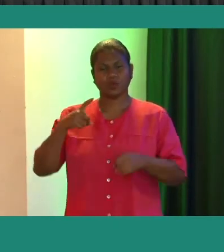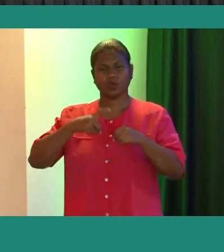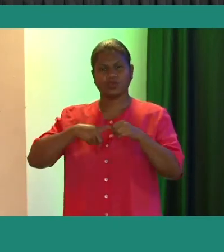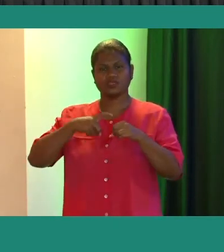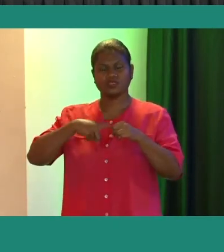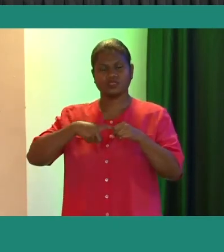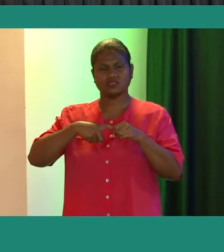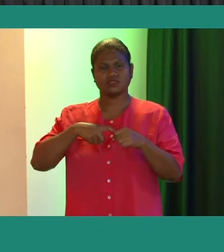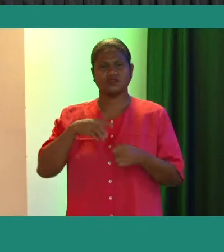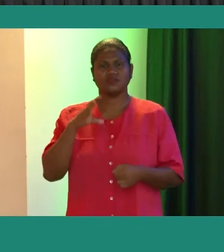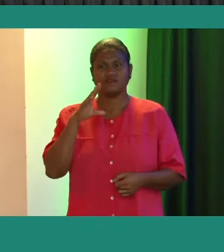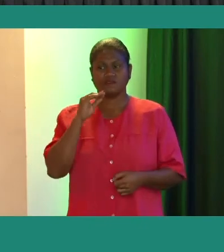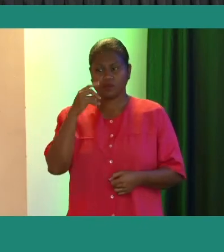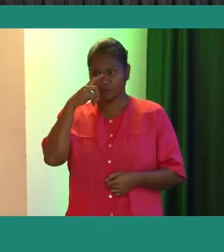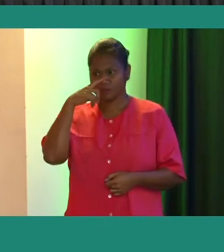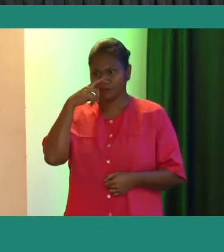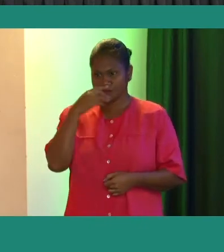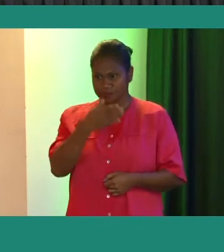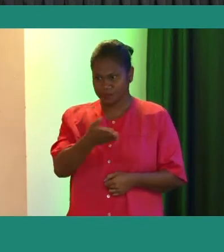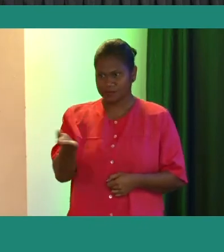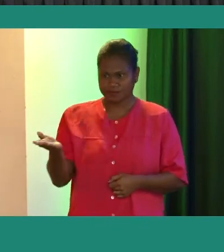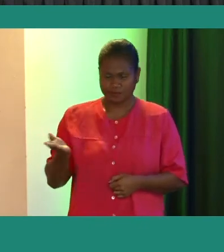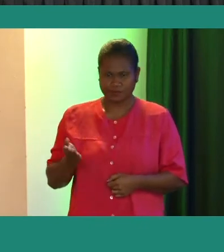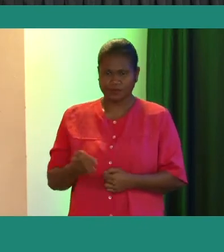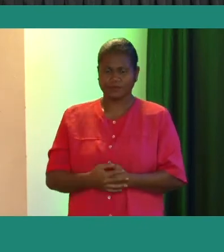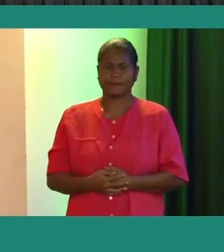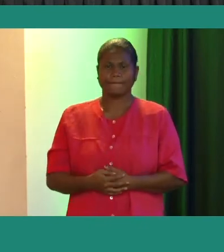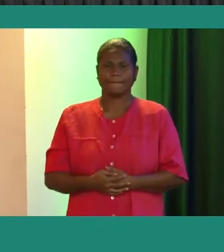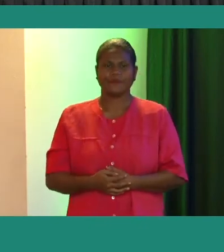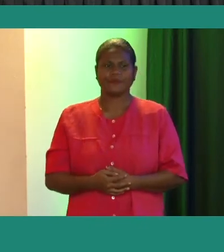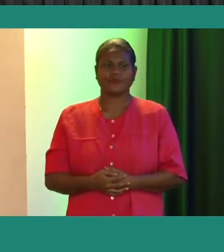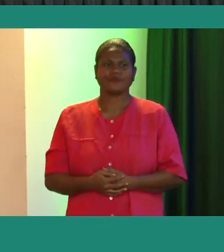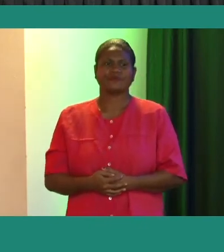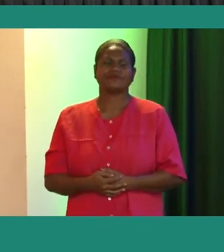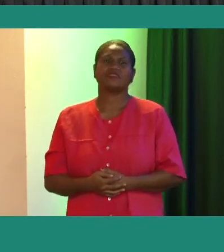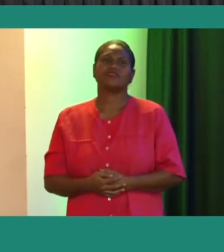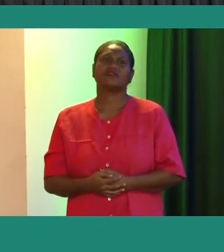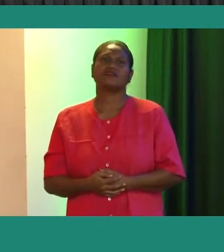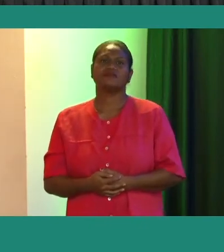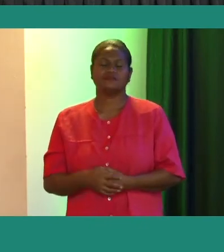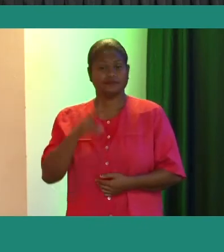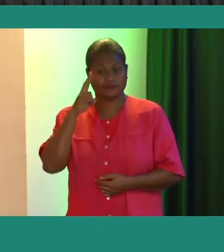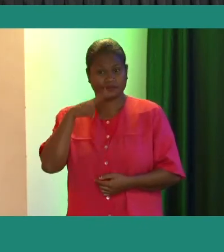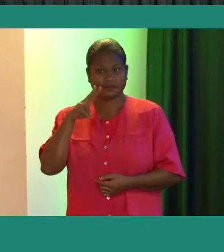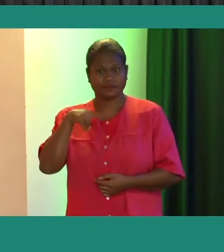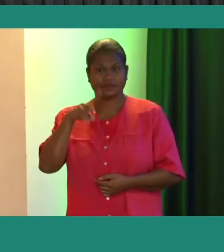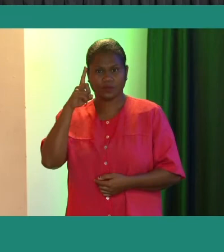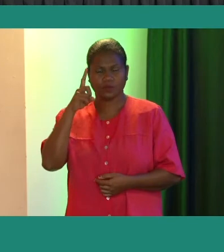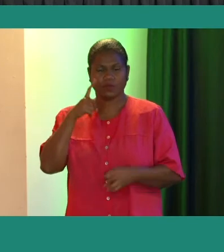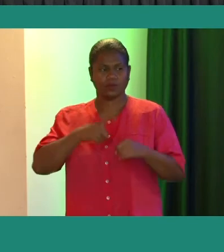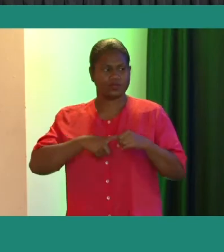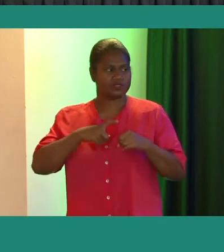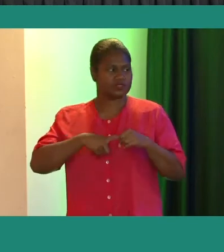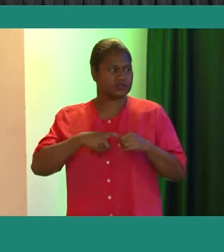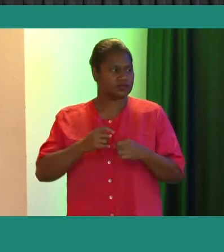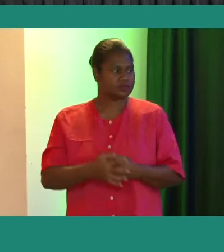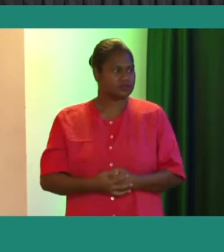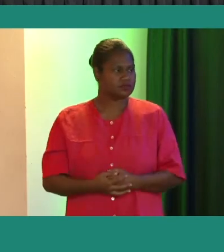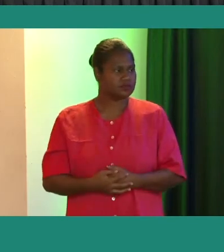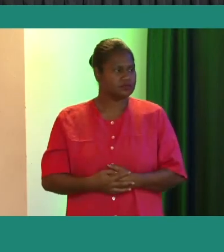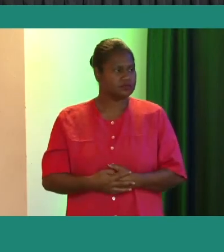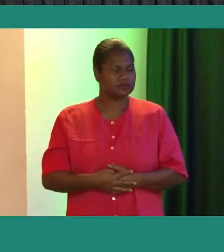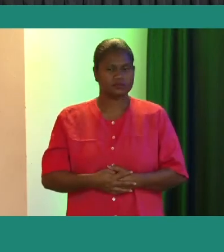our physical participants here. I'll just read out one of them